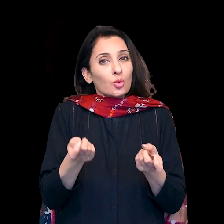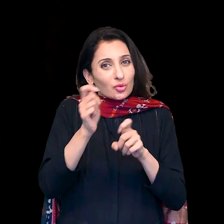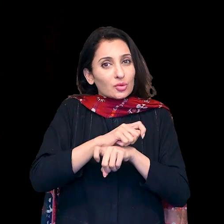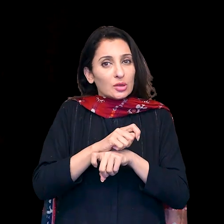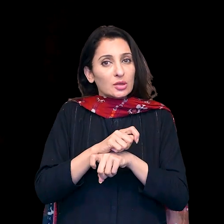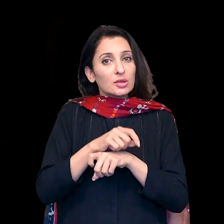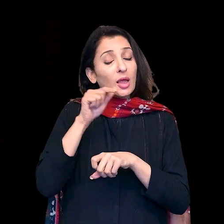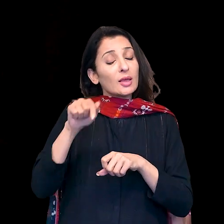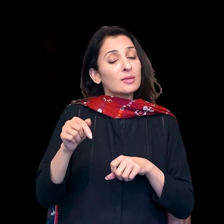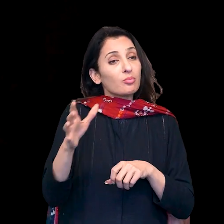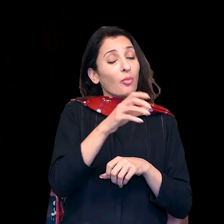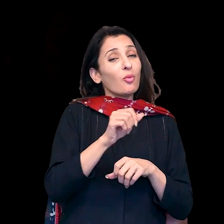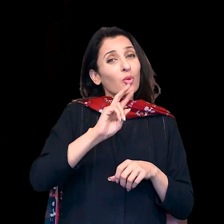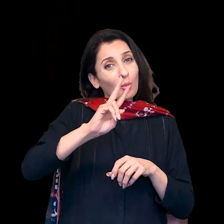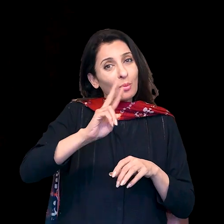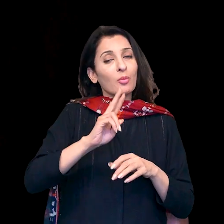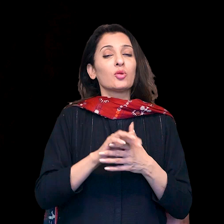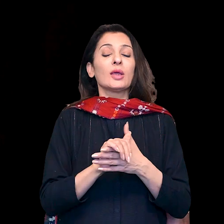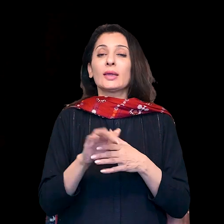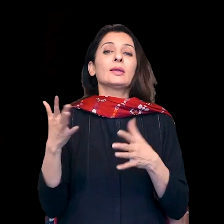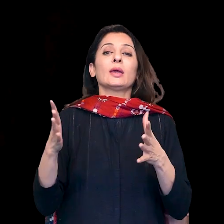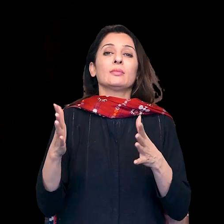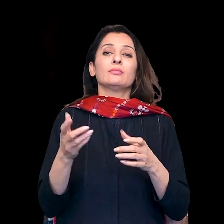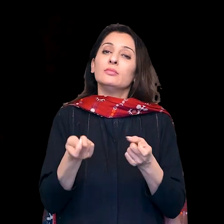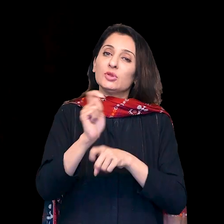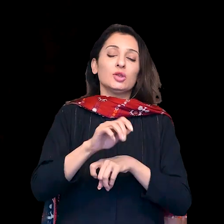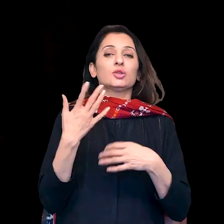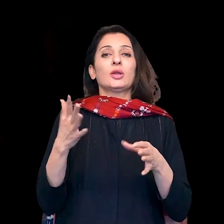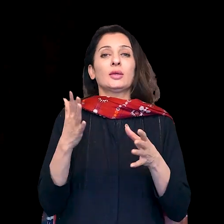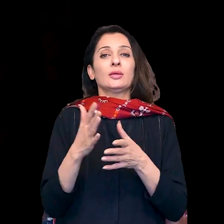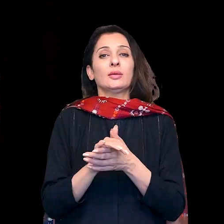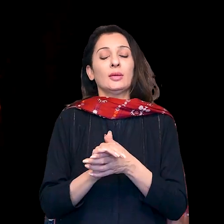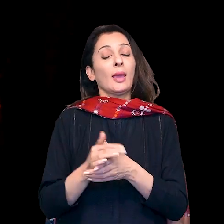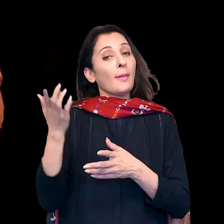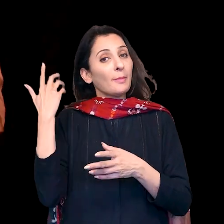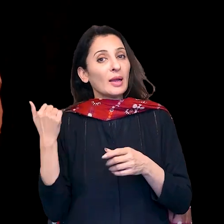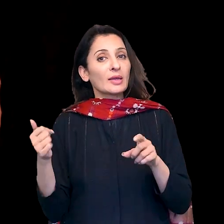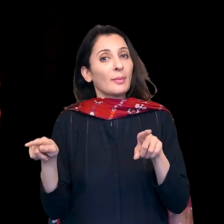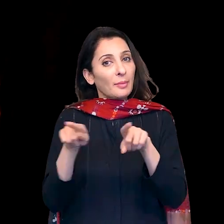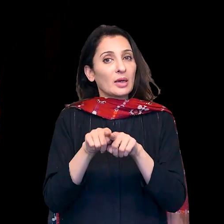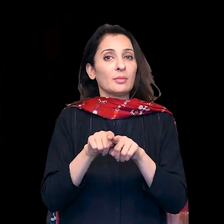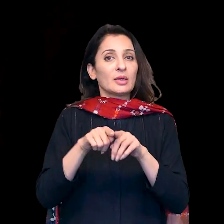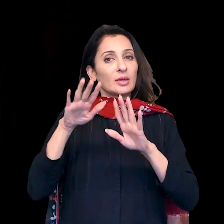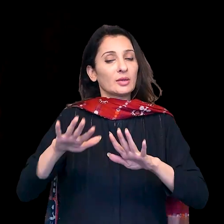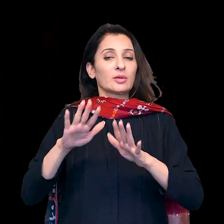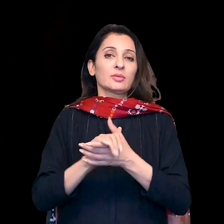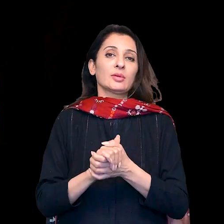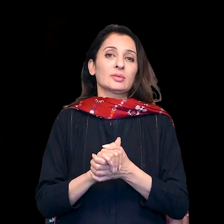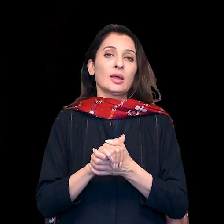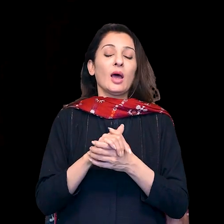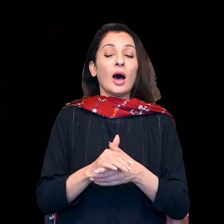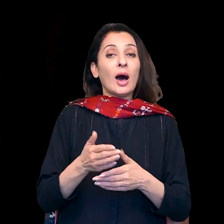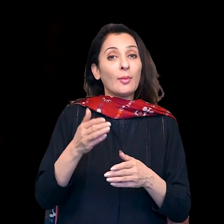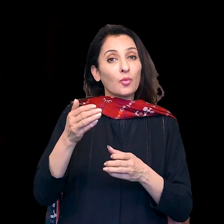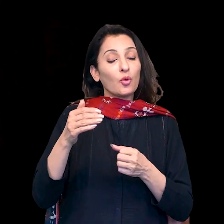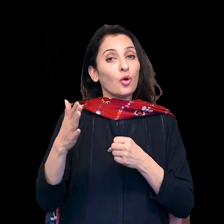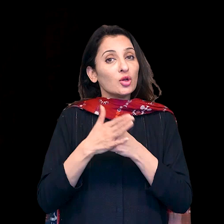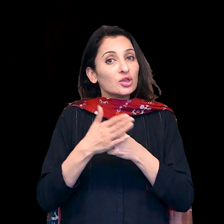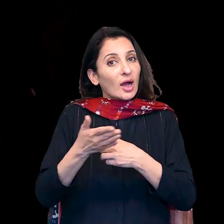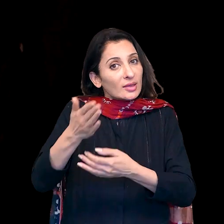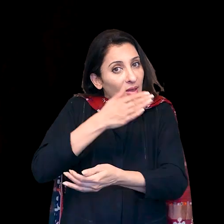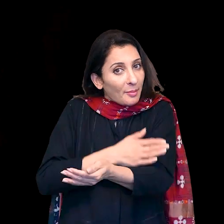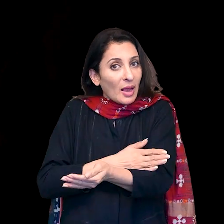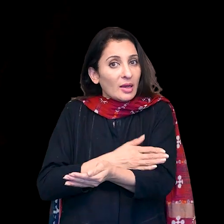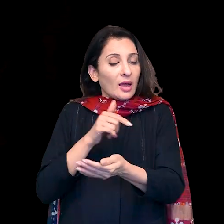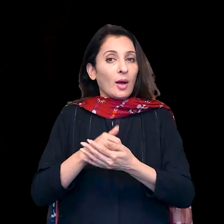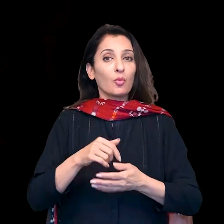marriage because you feel like you've been deceived, whereas you never actually clarified with the other person, this is what you would want.